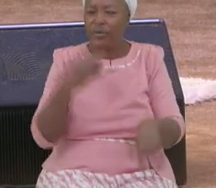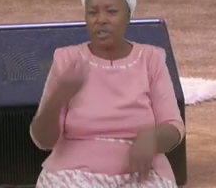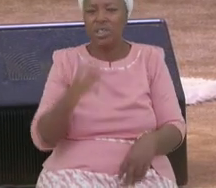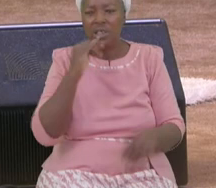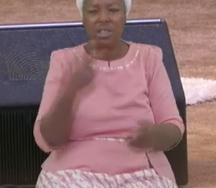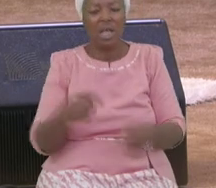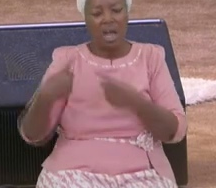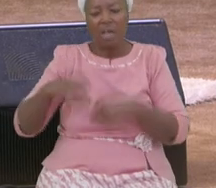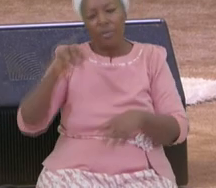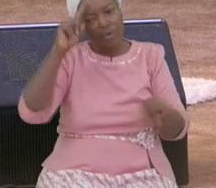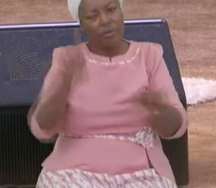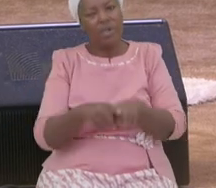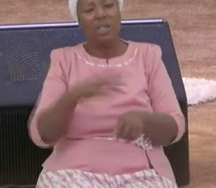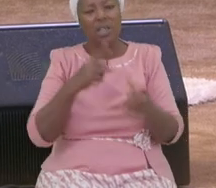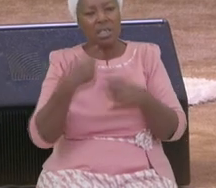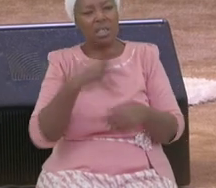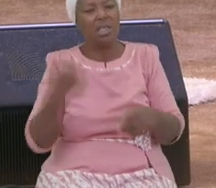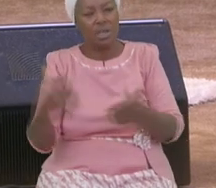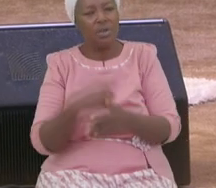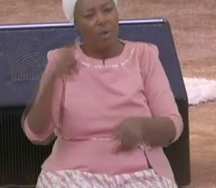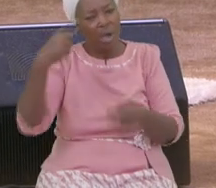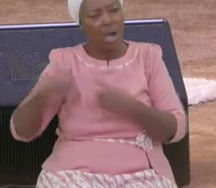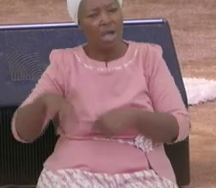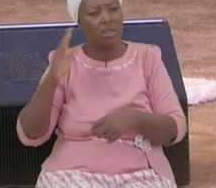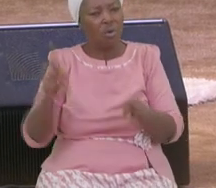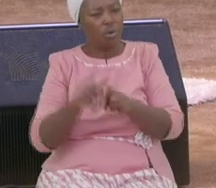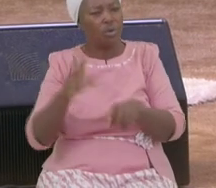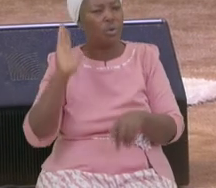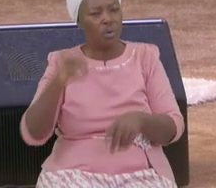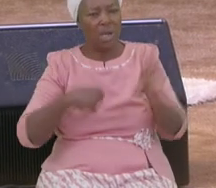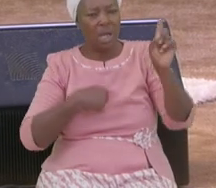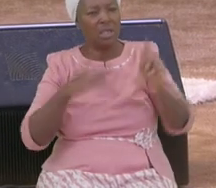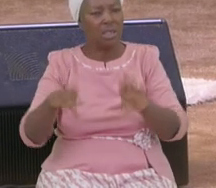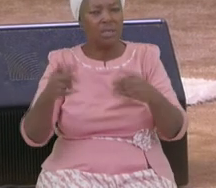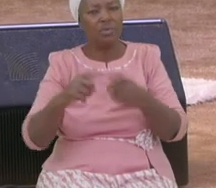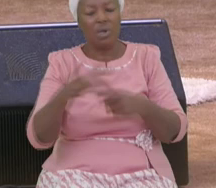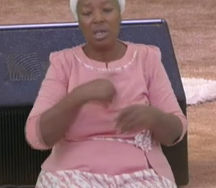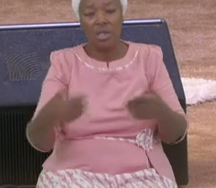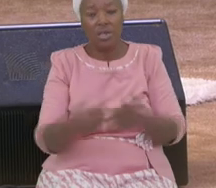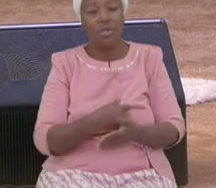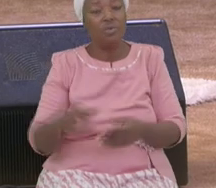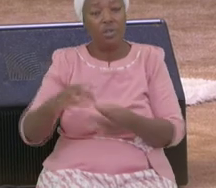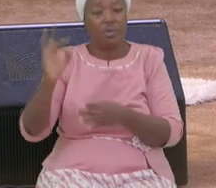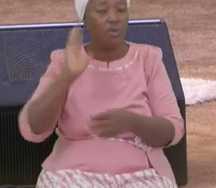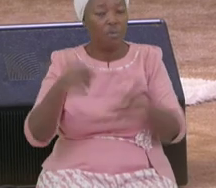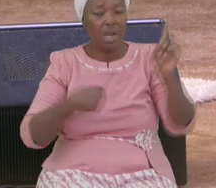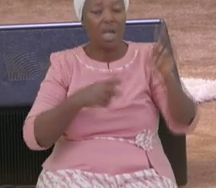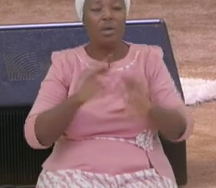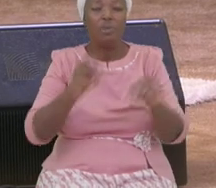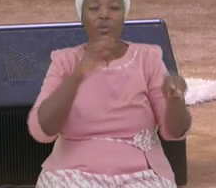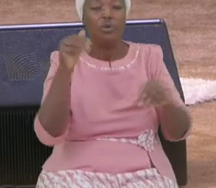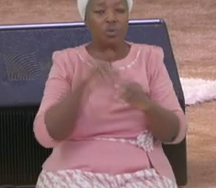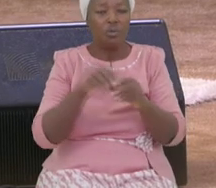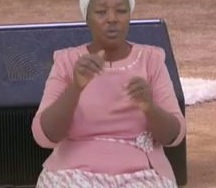And he says, a new heart also will I give you, and a new spirit will I put within you, and I